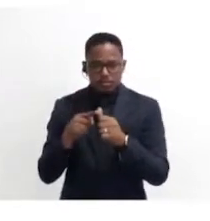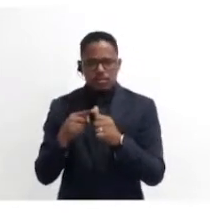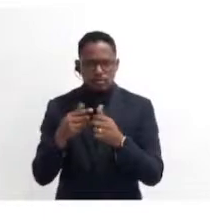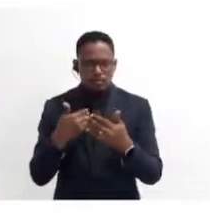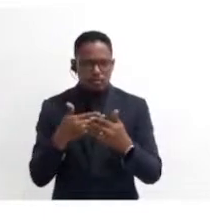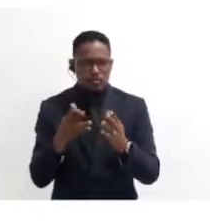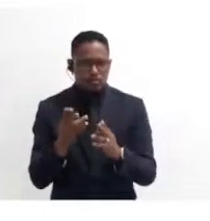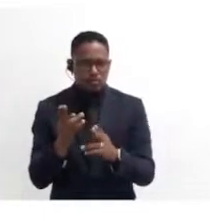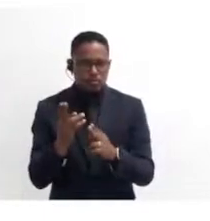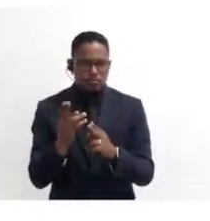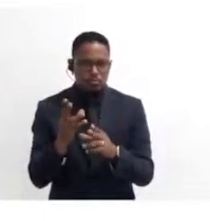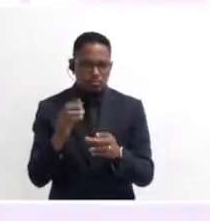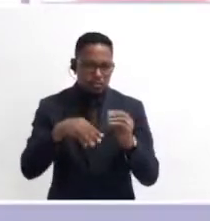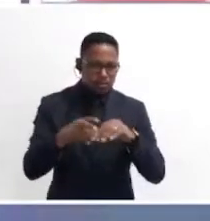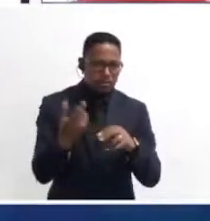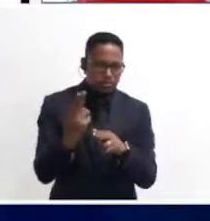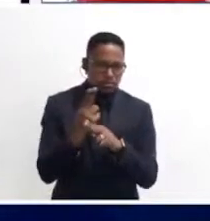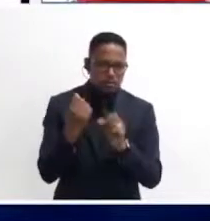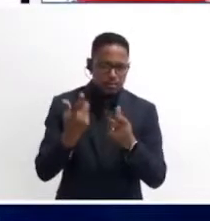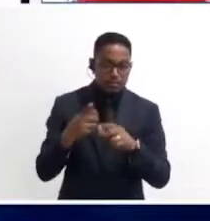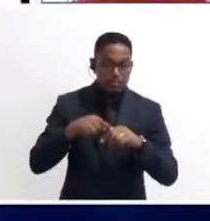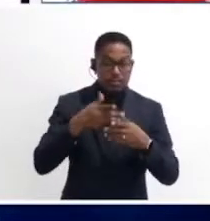operation.